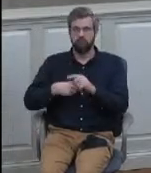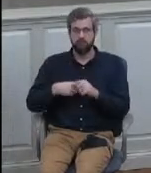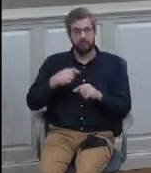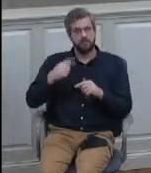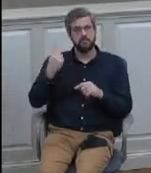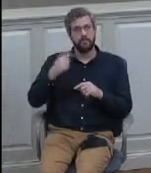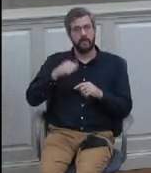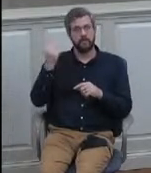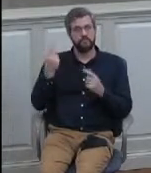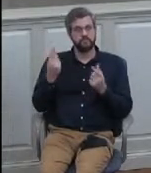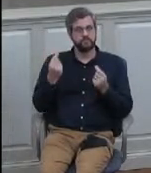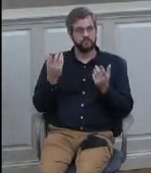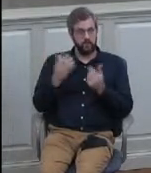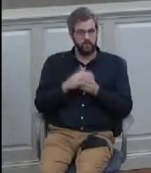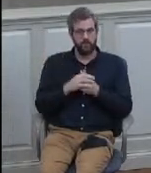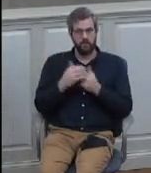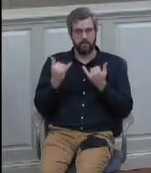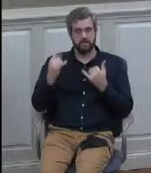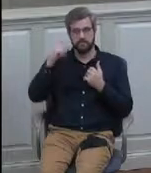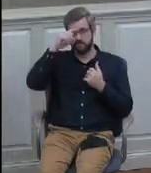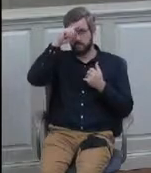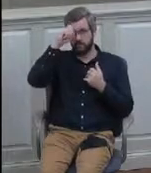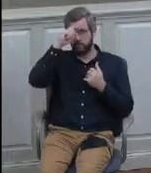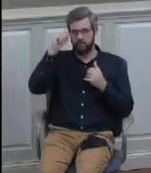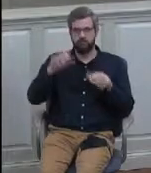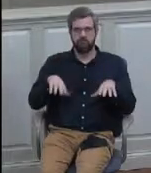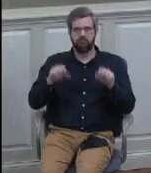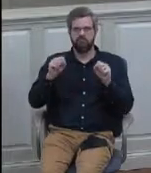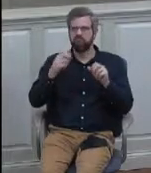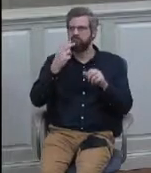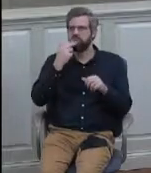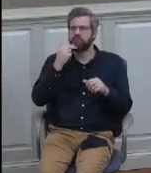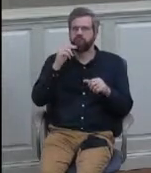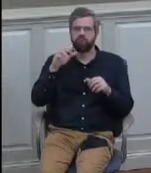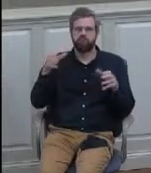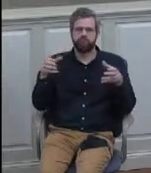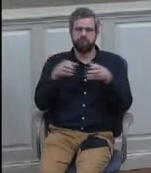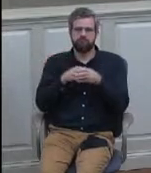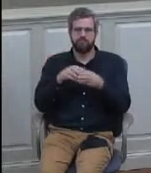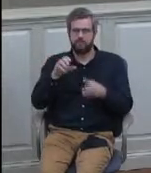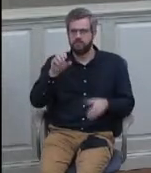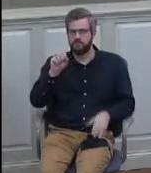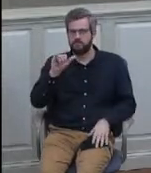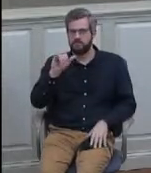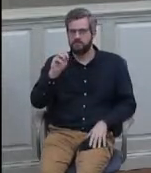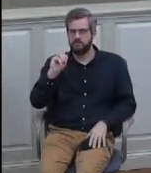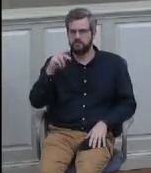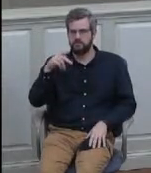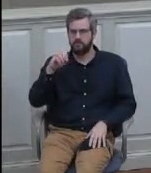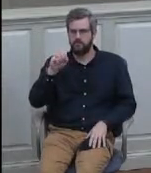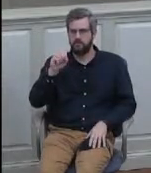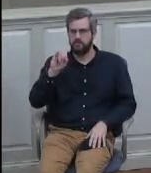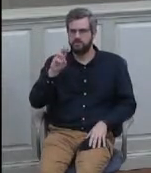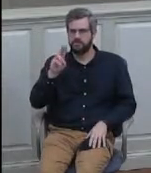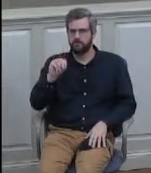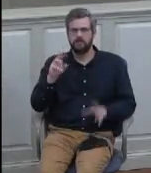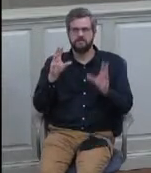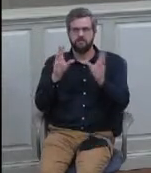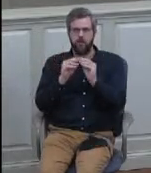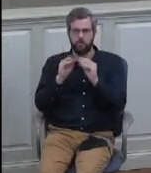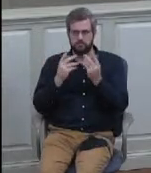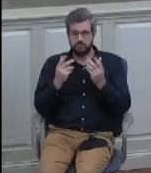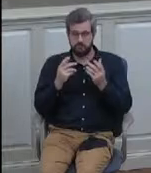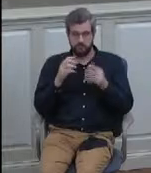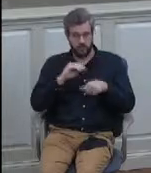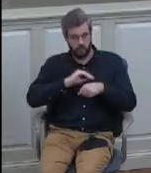thing we could do is have maybe this summer we could have a little symposium or something when the COVID thing is under